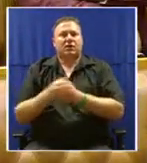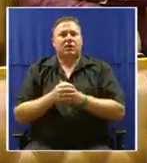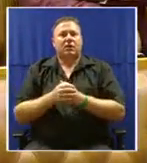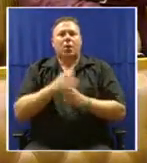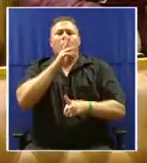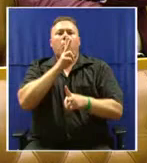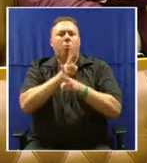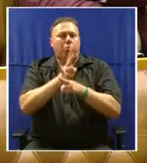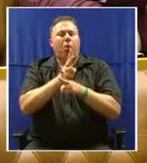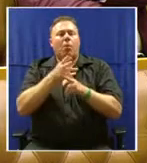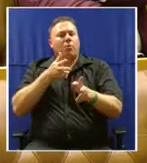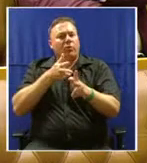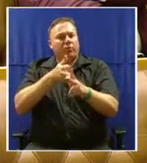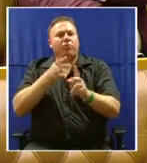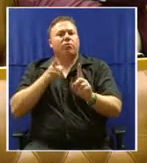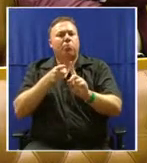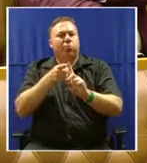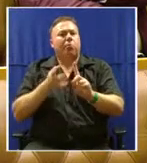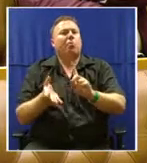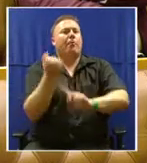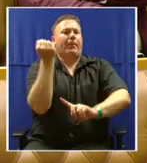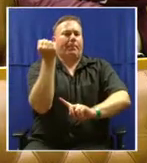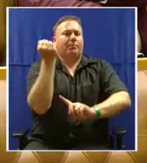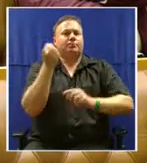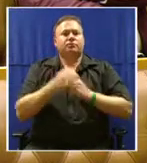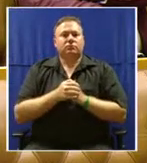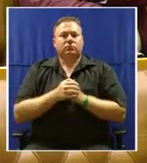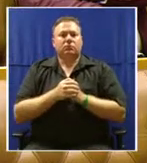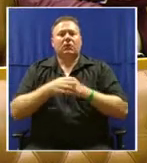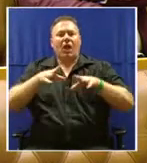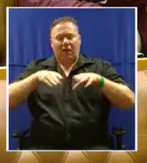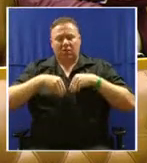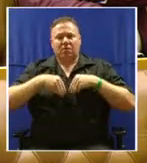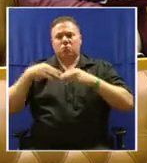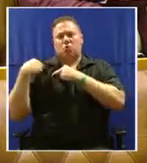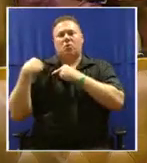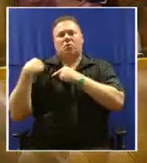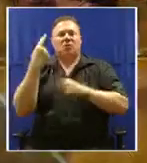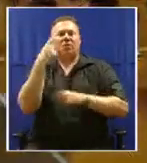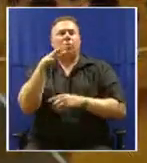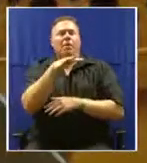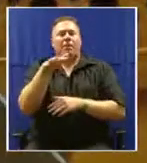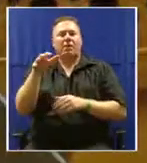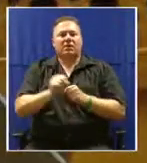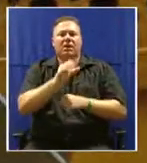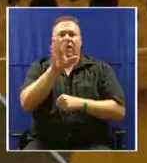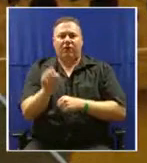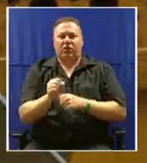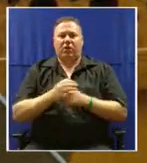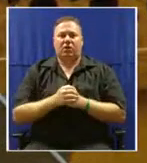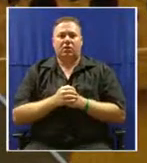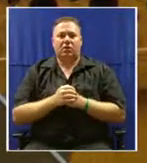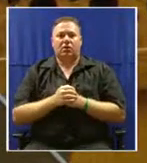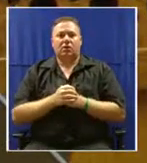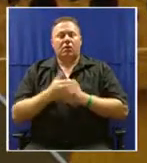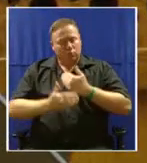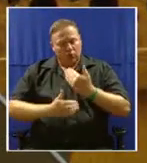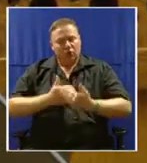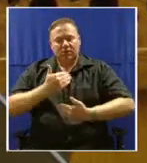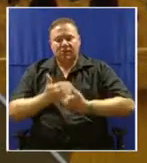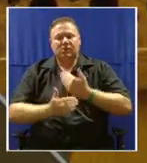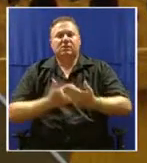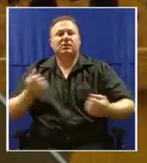mandate and is accountable to the people of South Africa. We are proceeding with our efforts